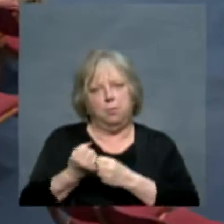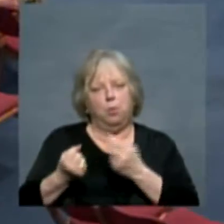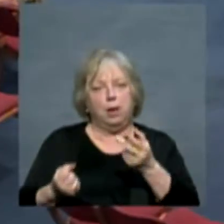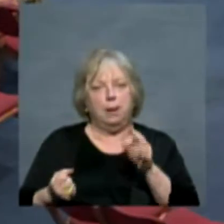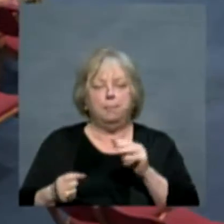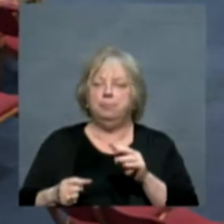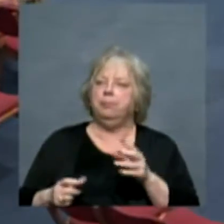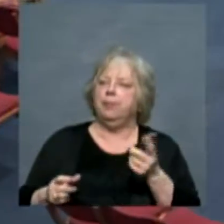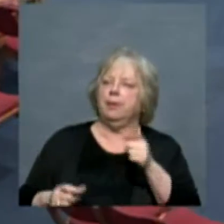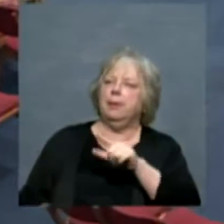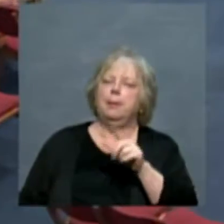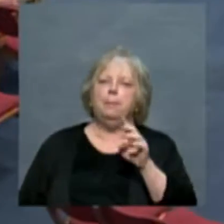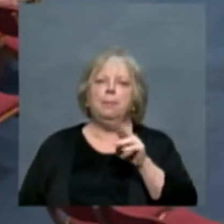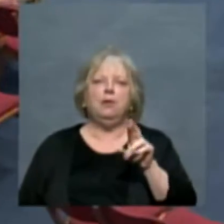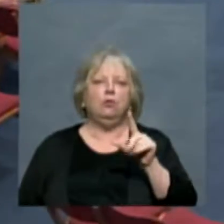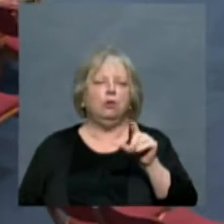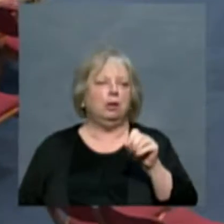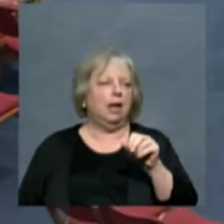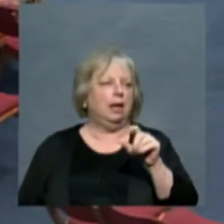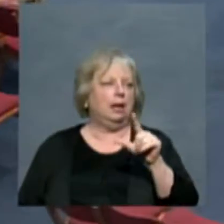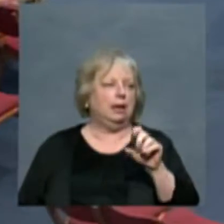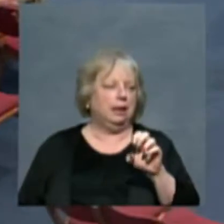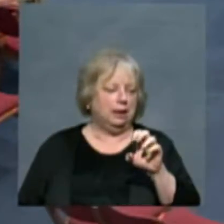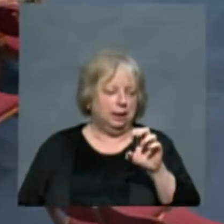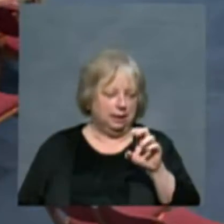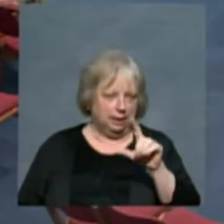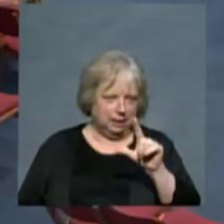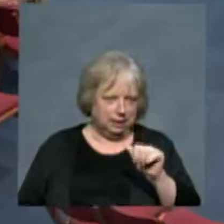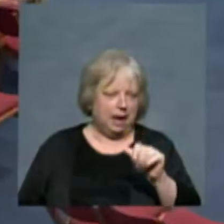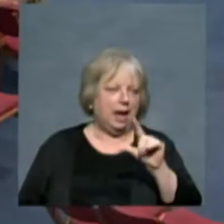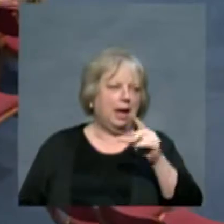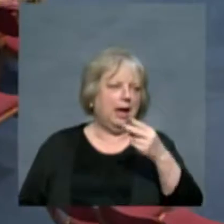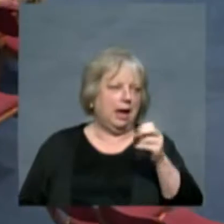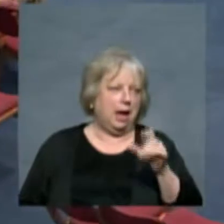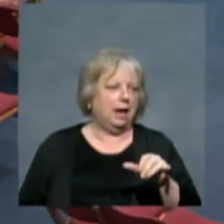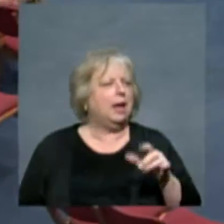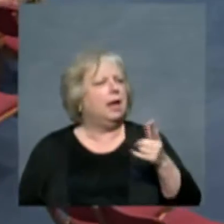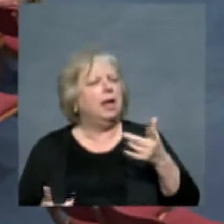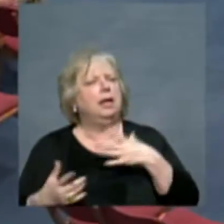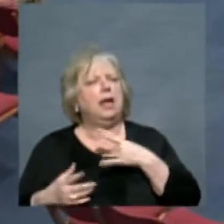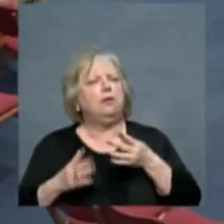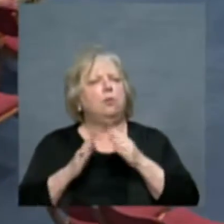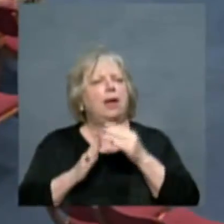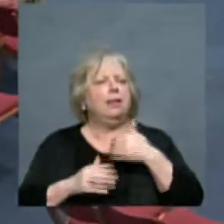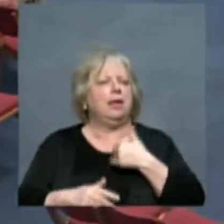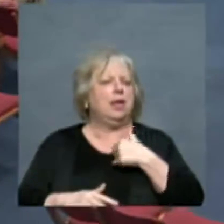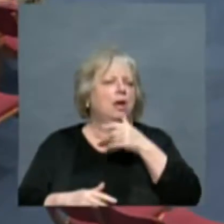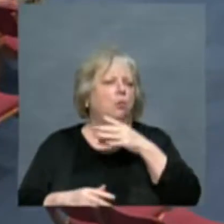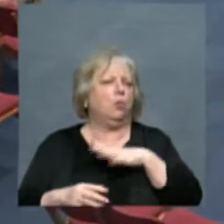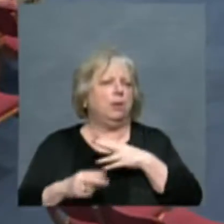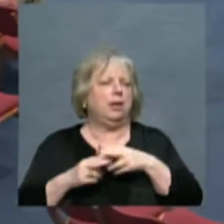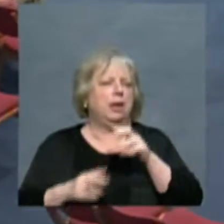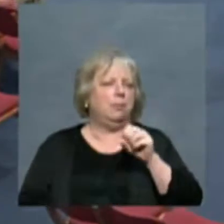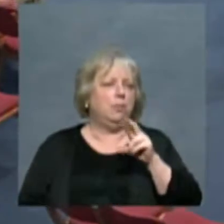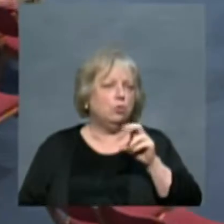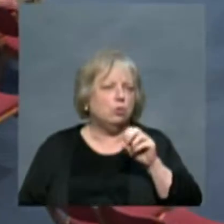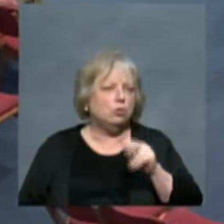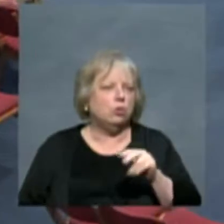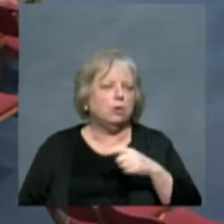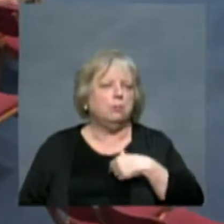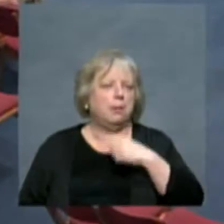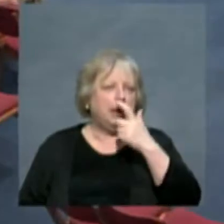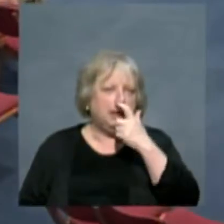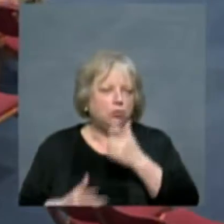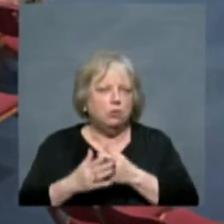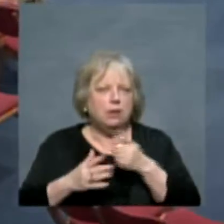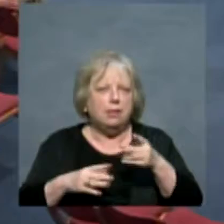Leahy? Thank you. I'd like to ask a young lady, I believe her name was Susan. I'm really interested in this notification